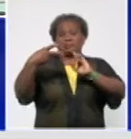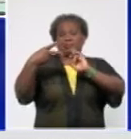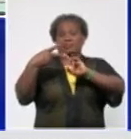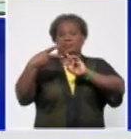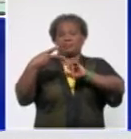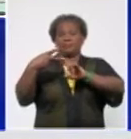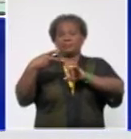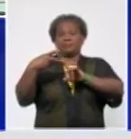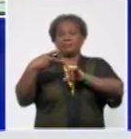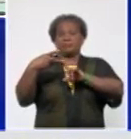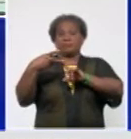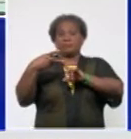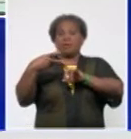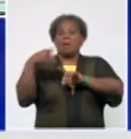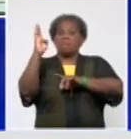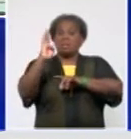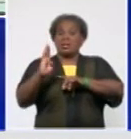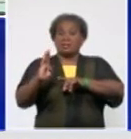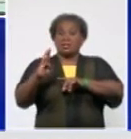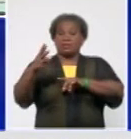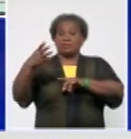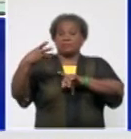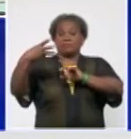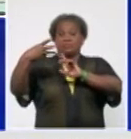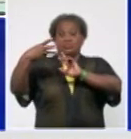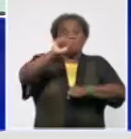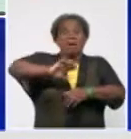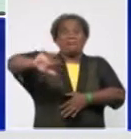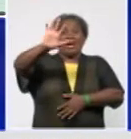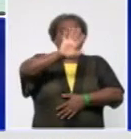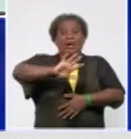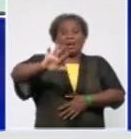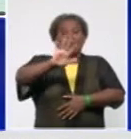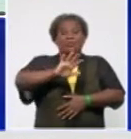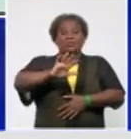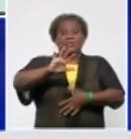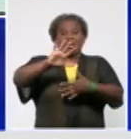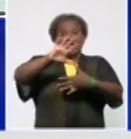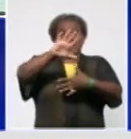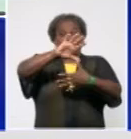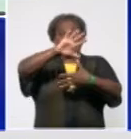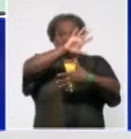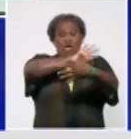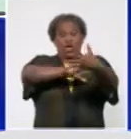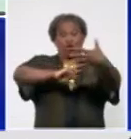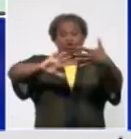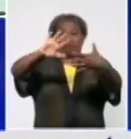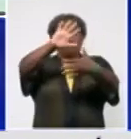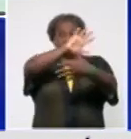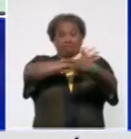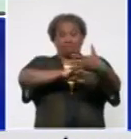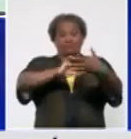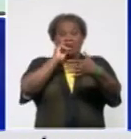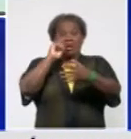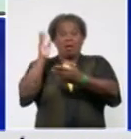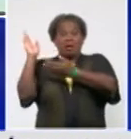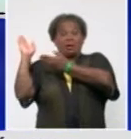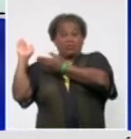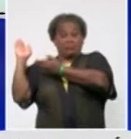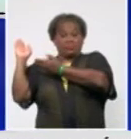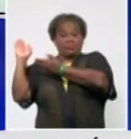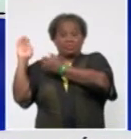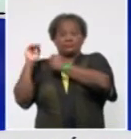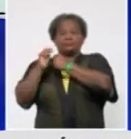1,035,000. Now turning our attention to the Americas region, after the United States of America and Brazil comes